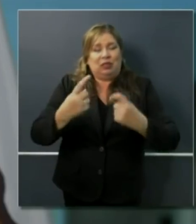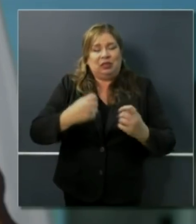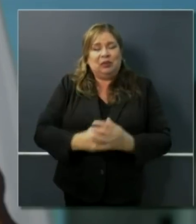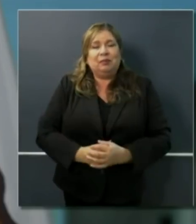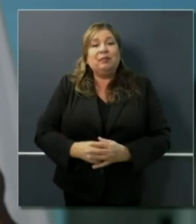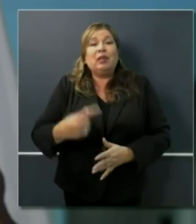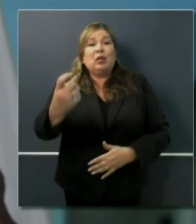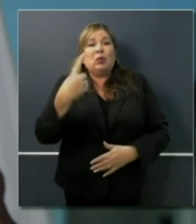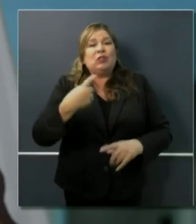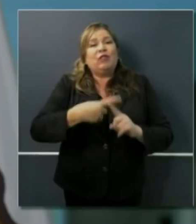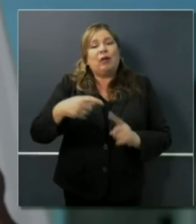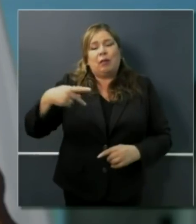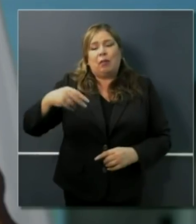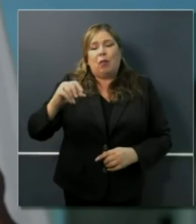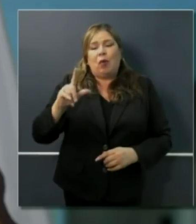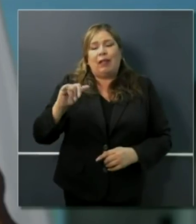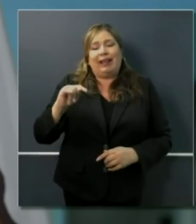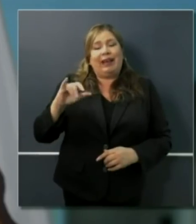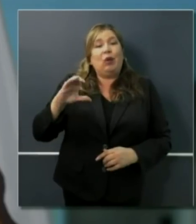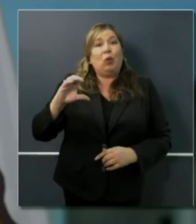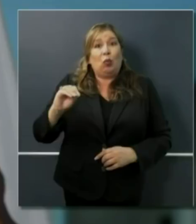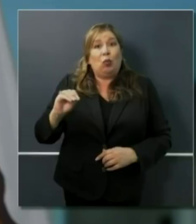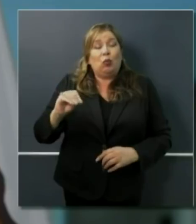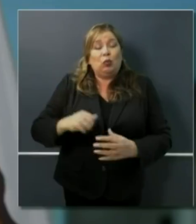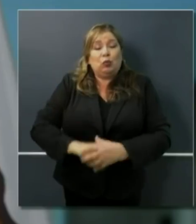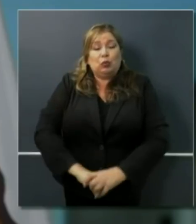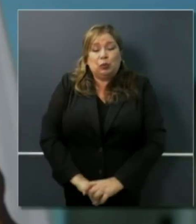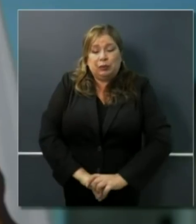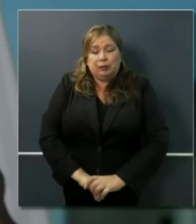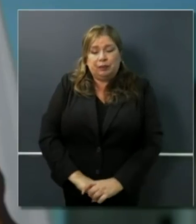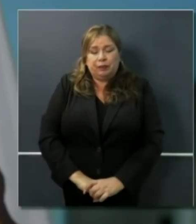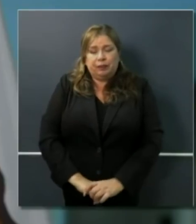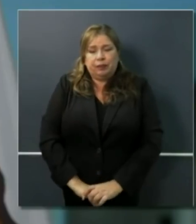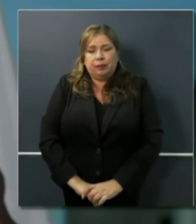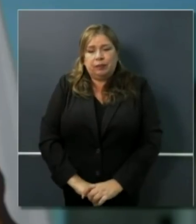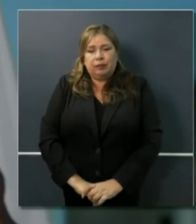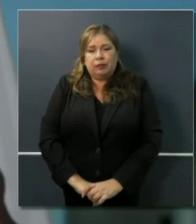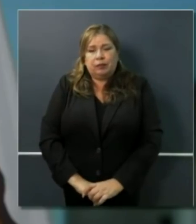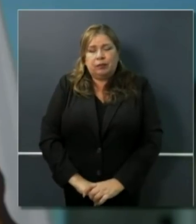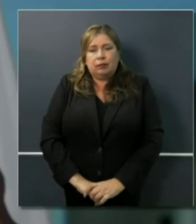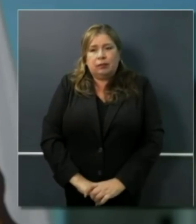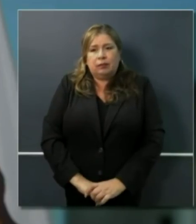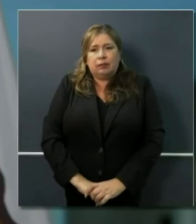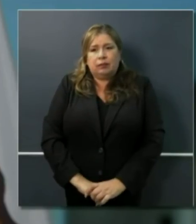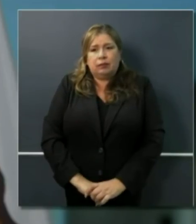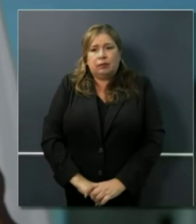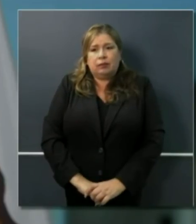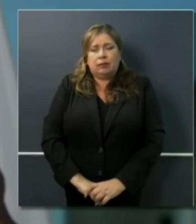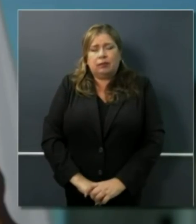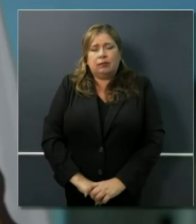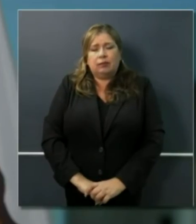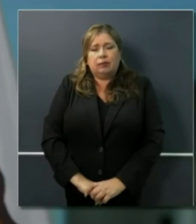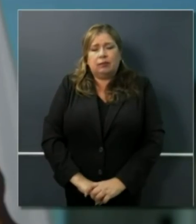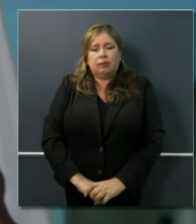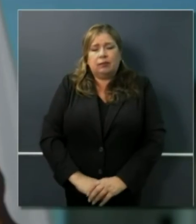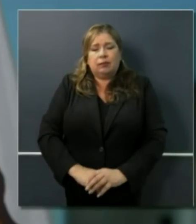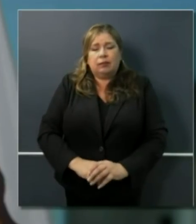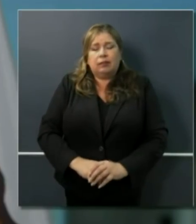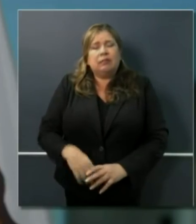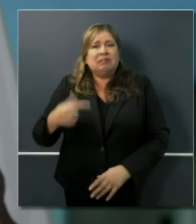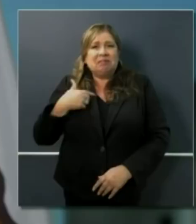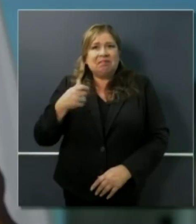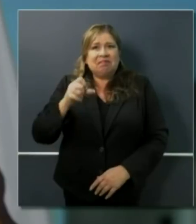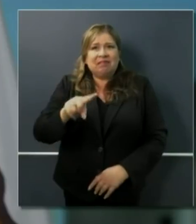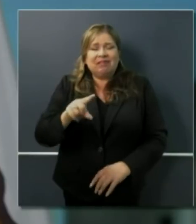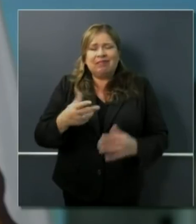I'm curious to know how this is going to play out in terms of the interplay between the state and public health authorities, given that the virus